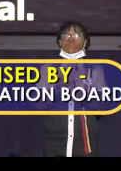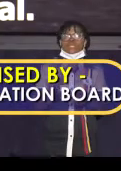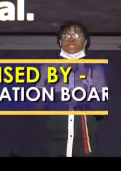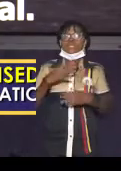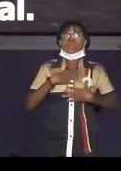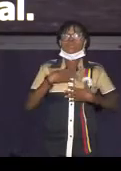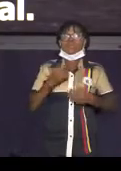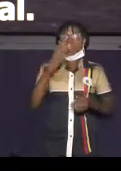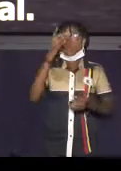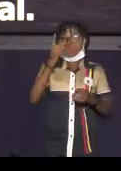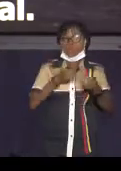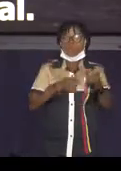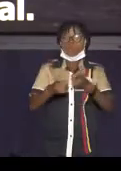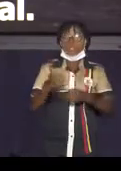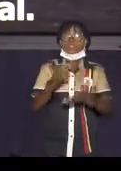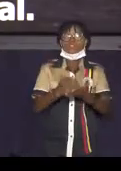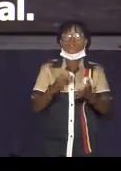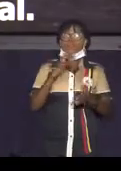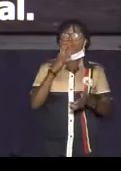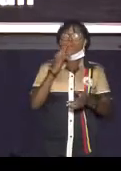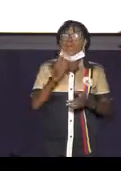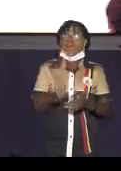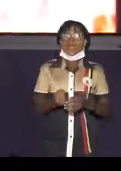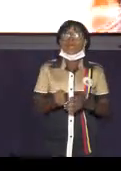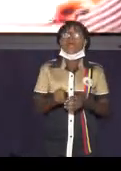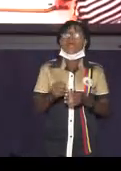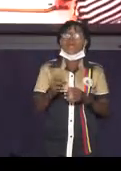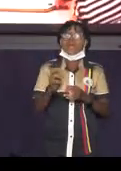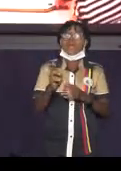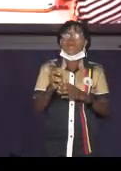some other drugs are illegal. Let's look at this.